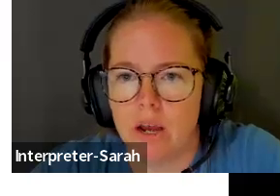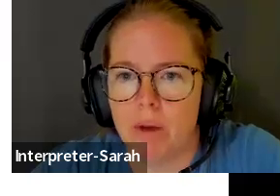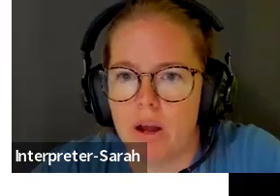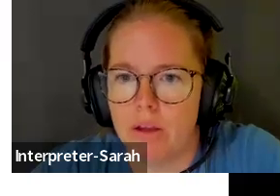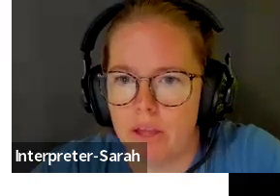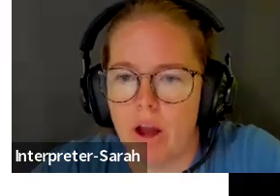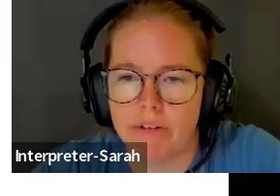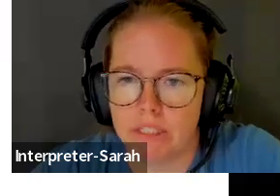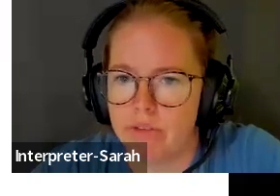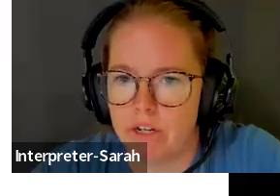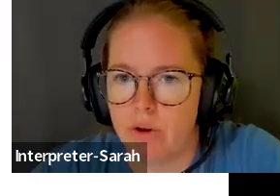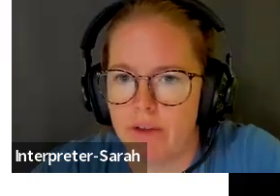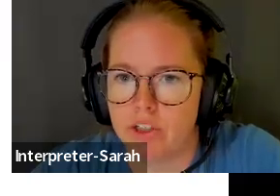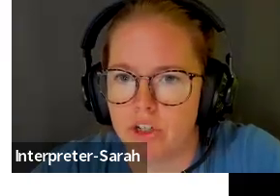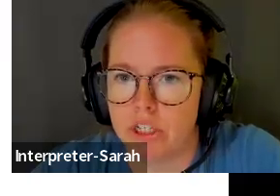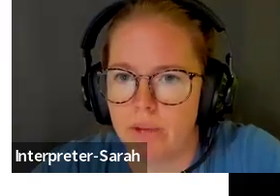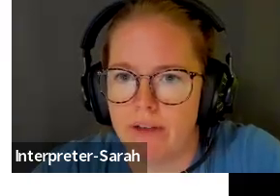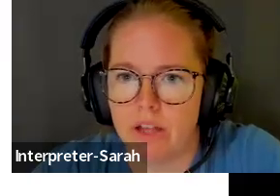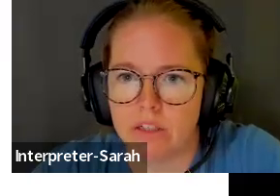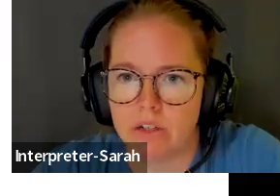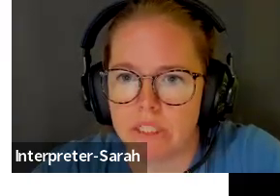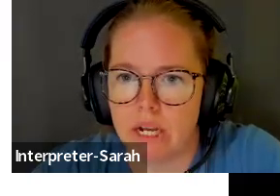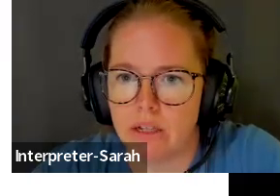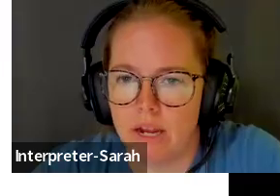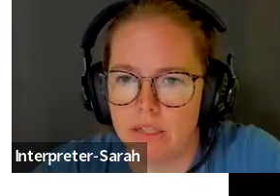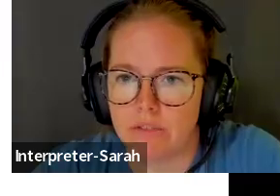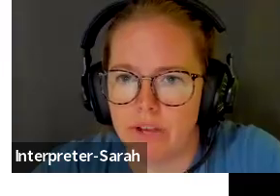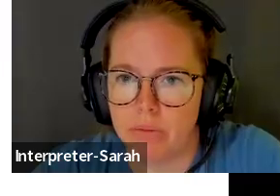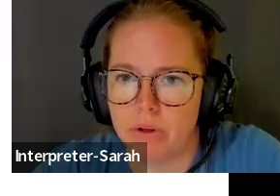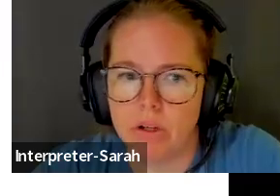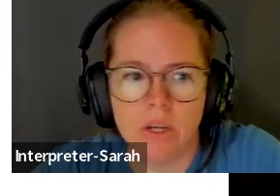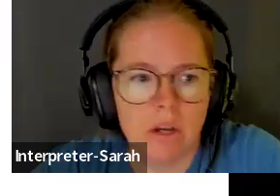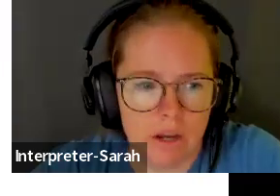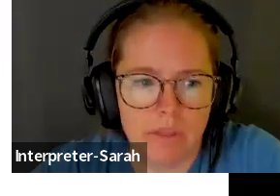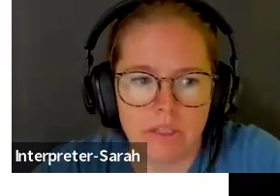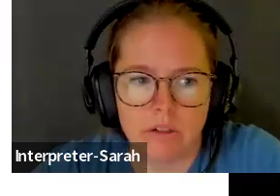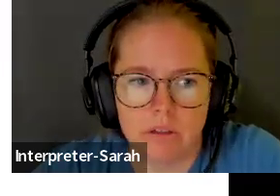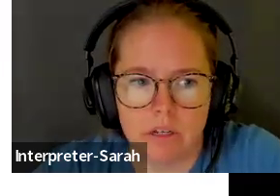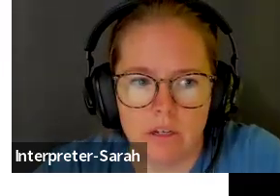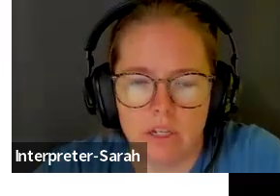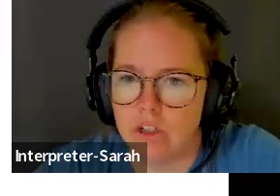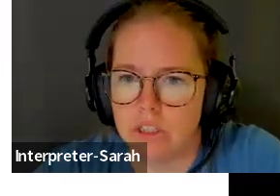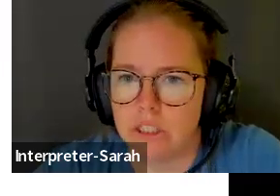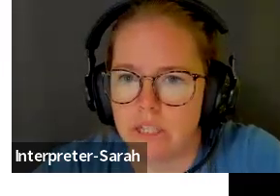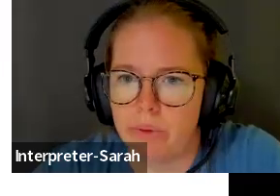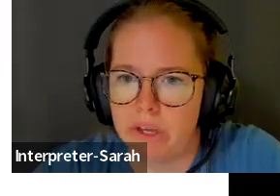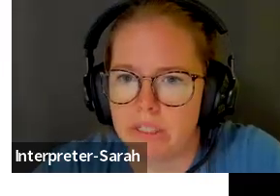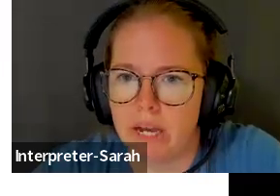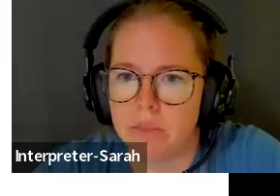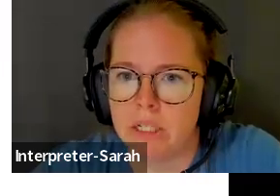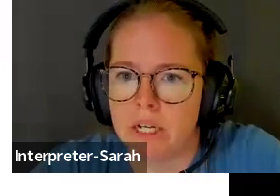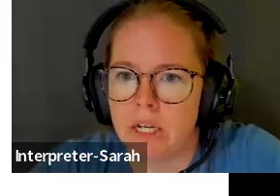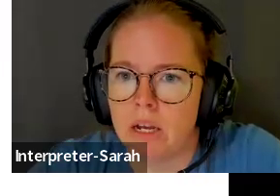insurance. Obviously, if you do have insurance, we have a lot of service lines available. These are the insurances that